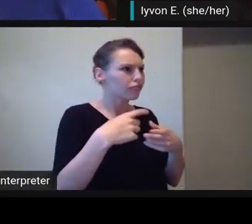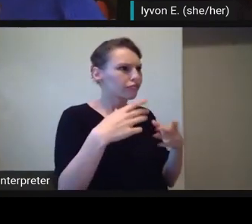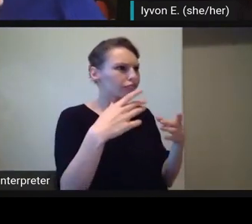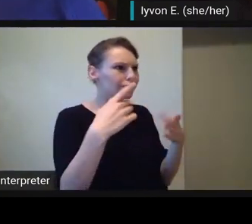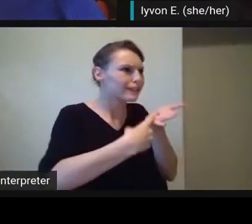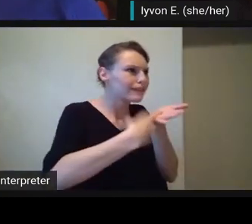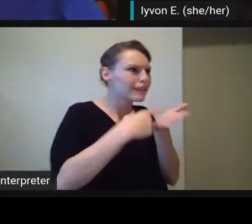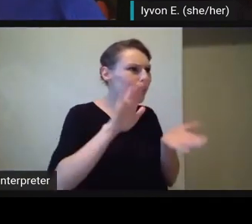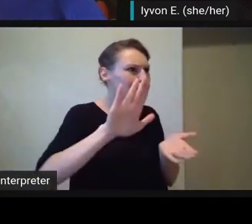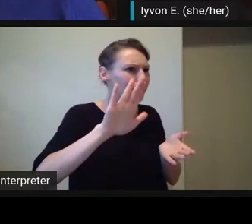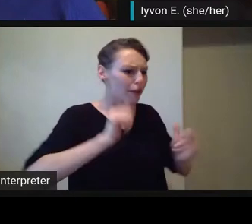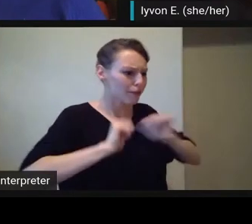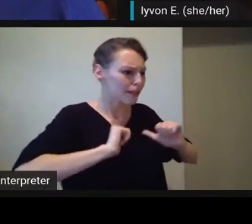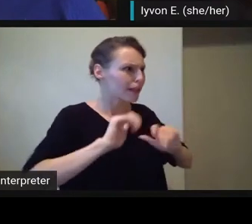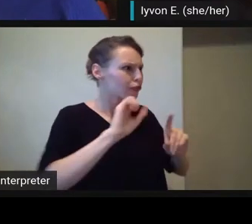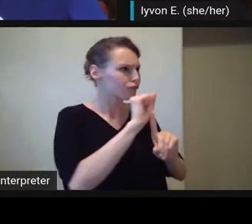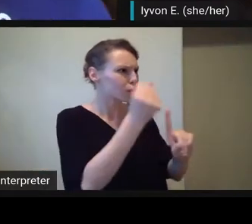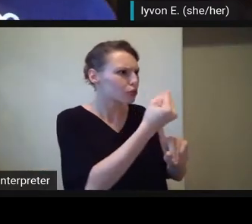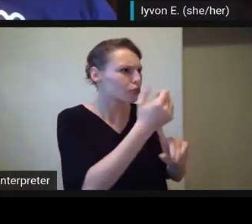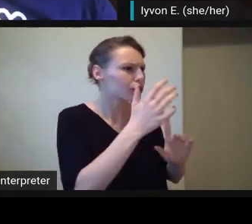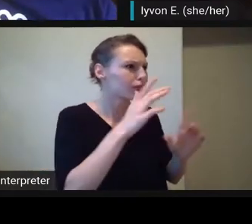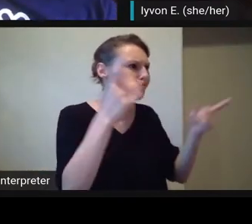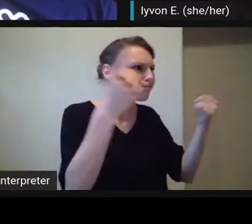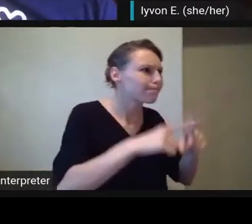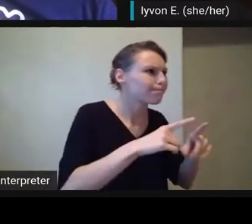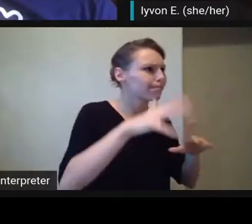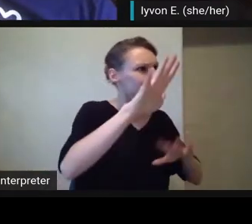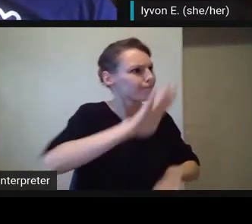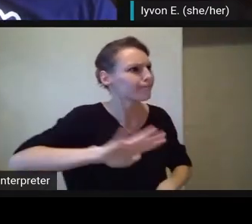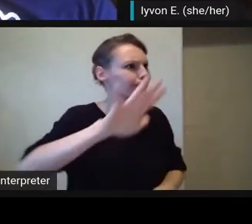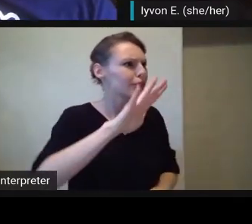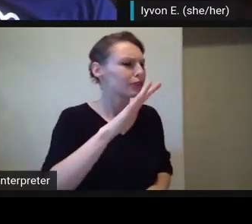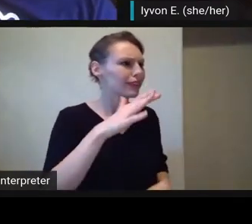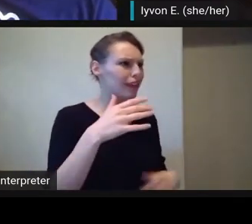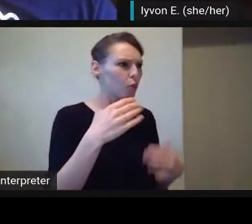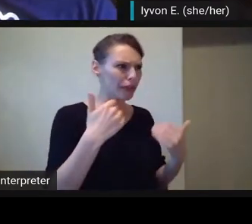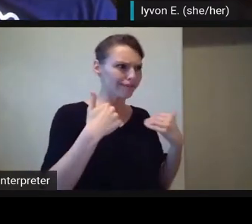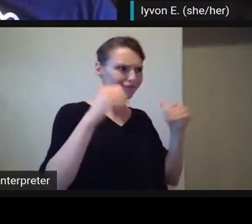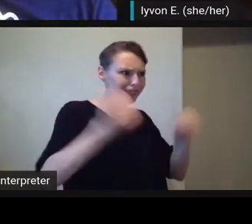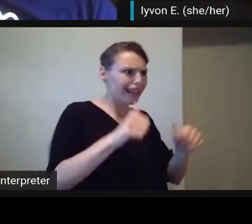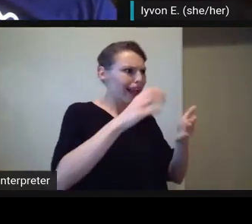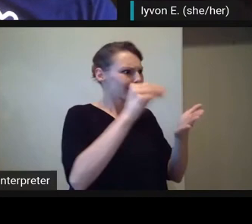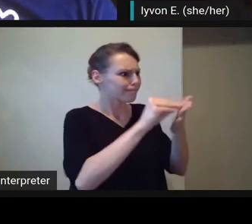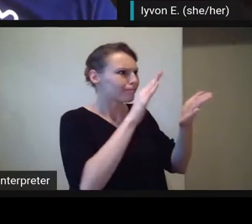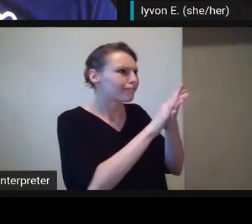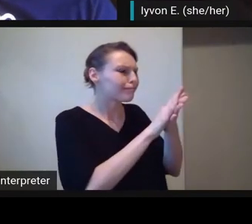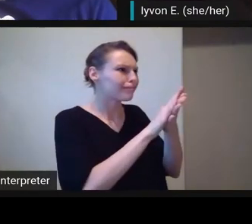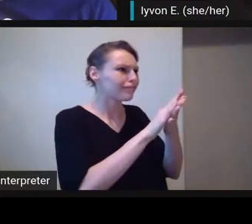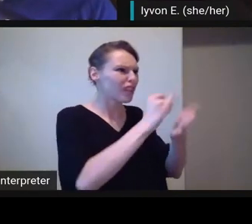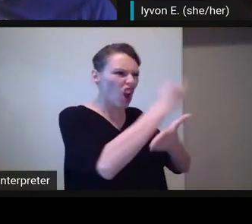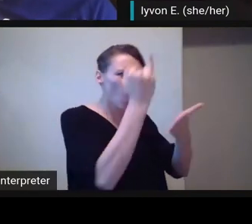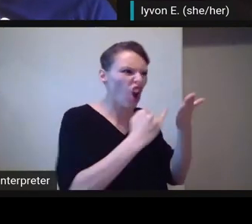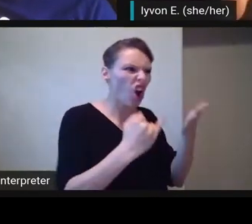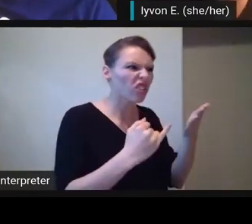of document this creation process as its own piece of art. Yes.